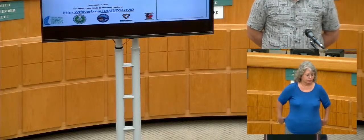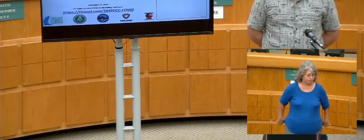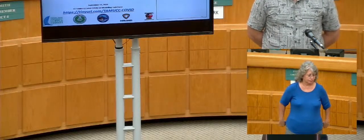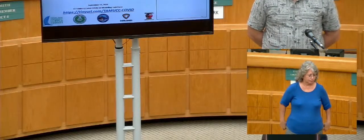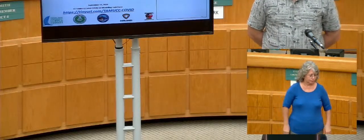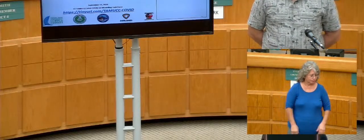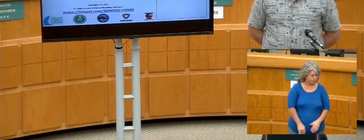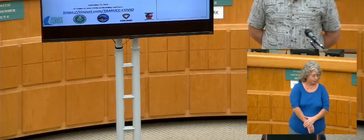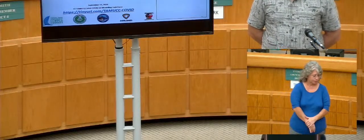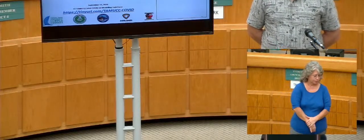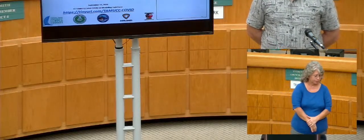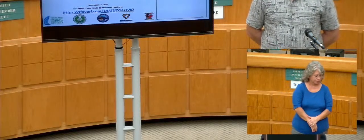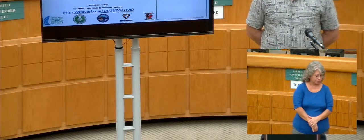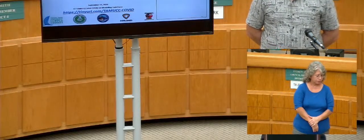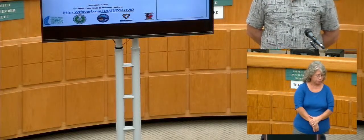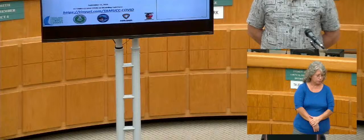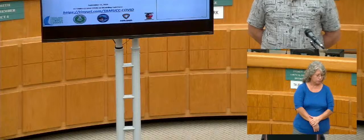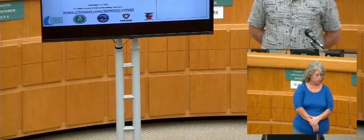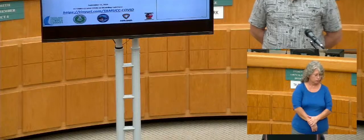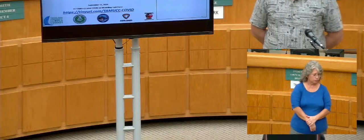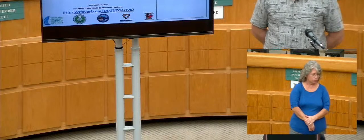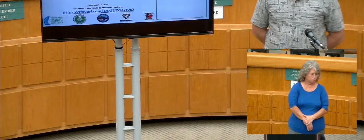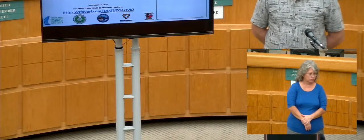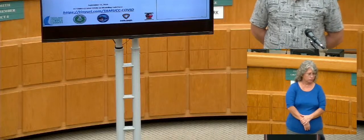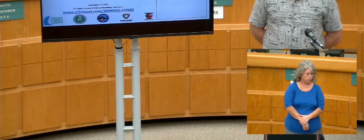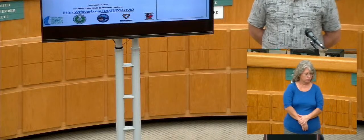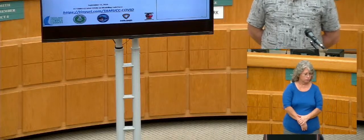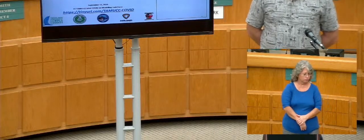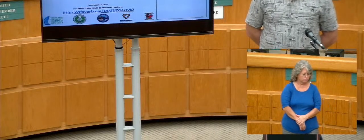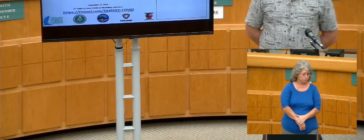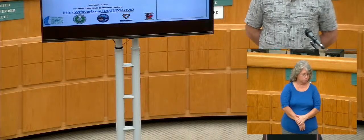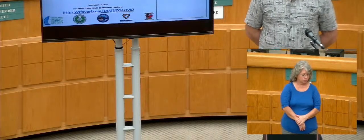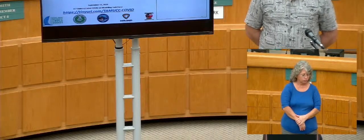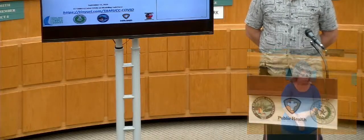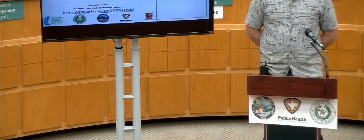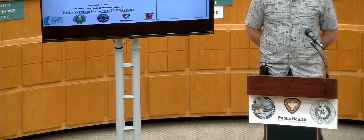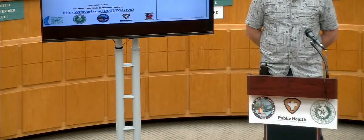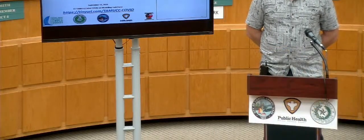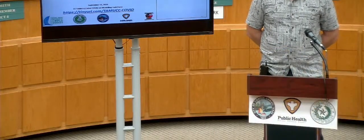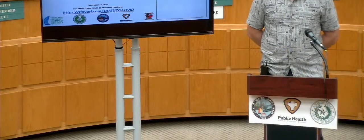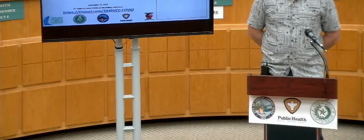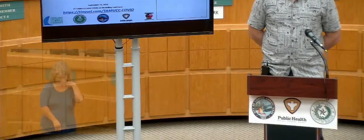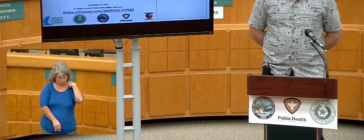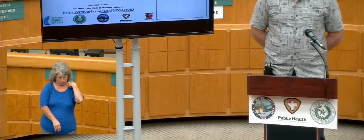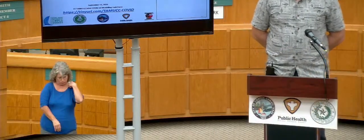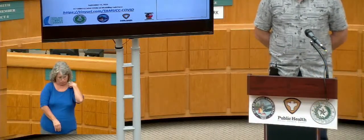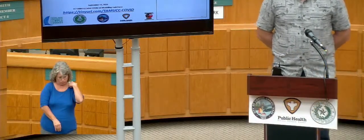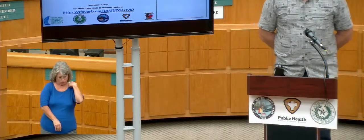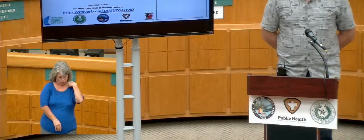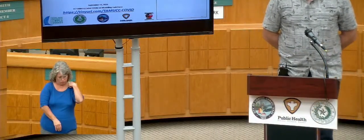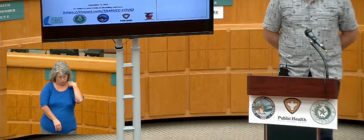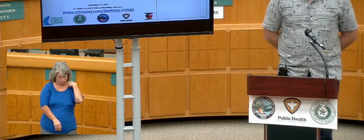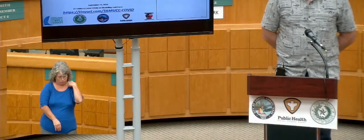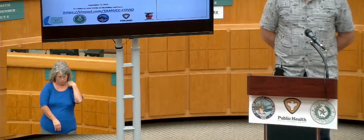Le queremos recordar que este reporte está basado en información de 12 condados del área y no solamente en el condado de Nueces.